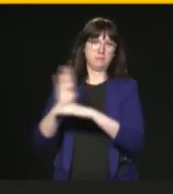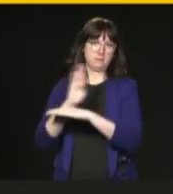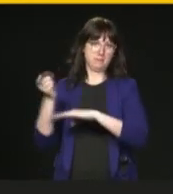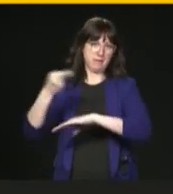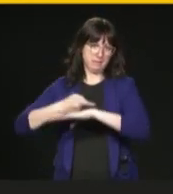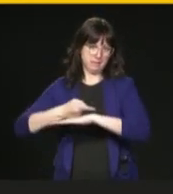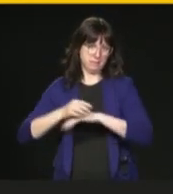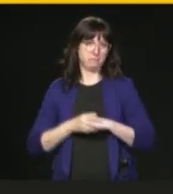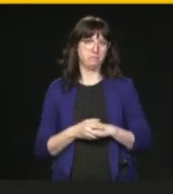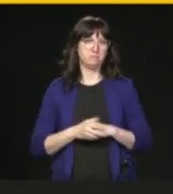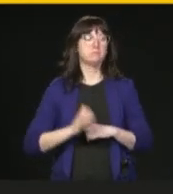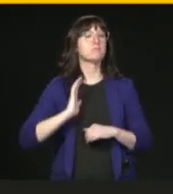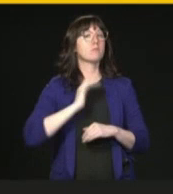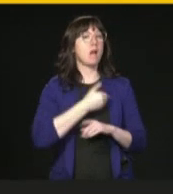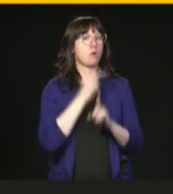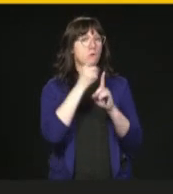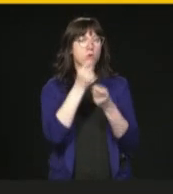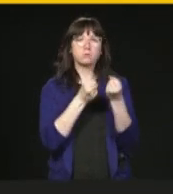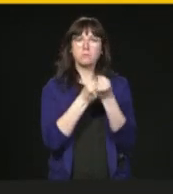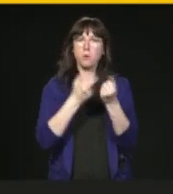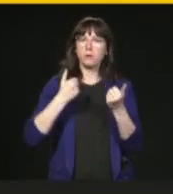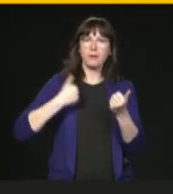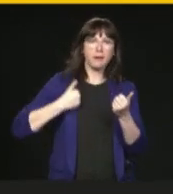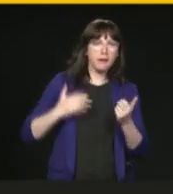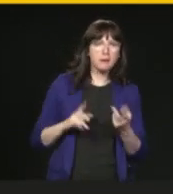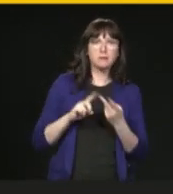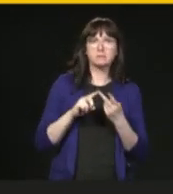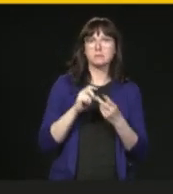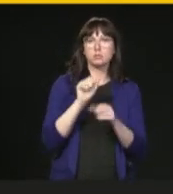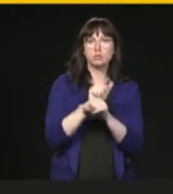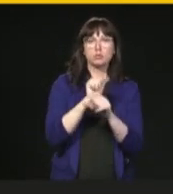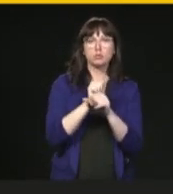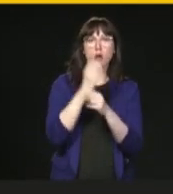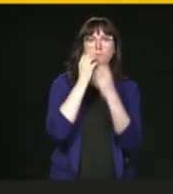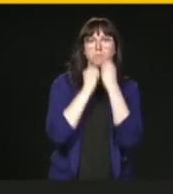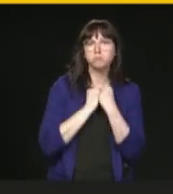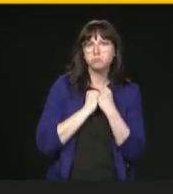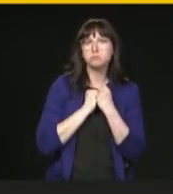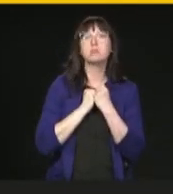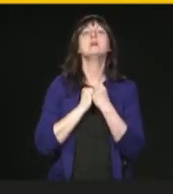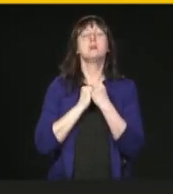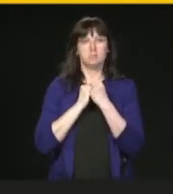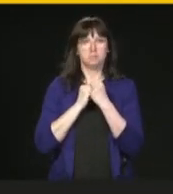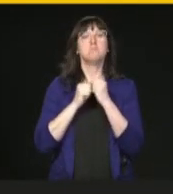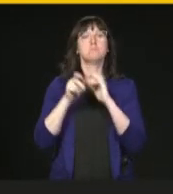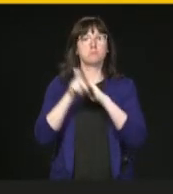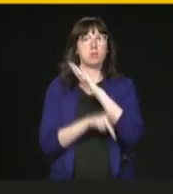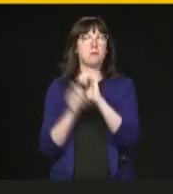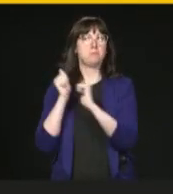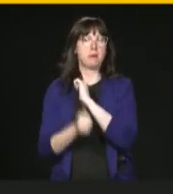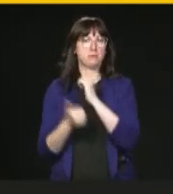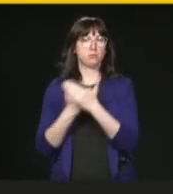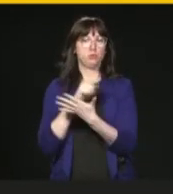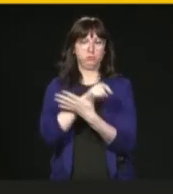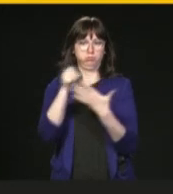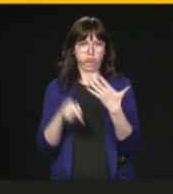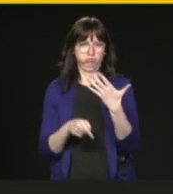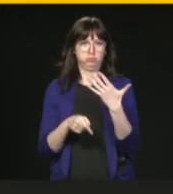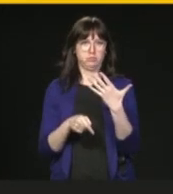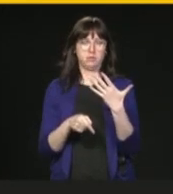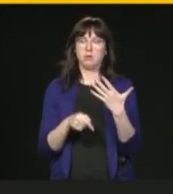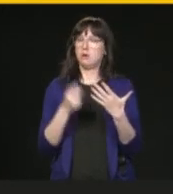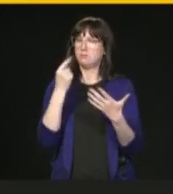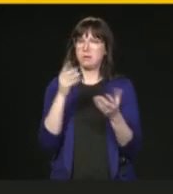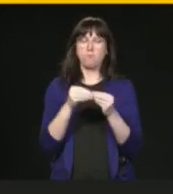Our plan to help Canadians save jobs and support our economy was adopted by Parliament. With more